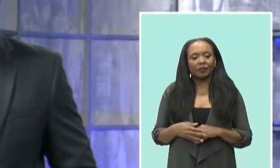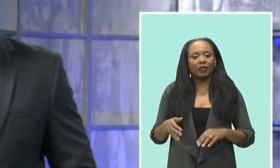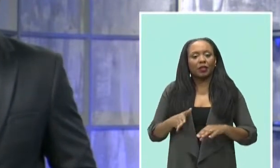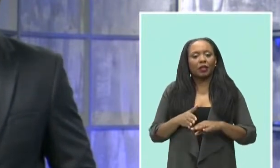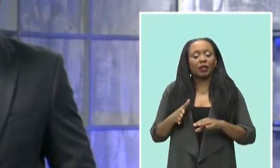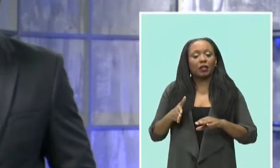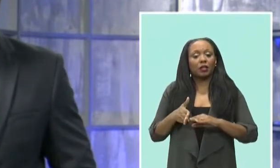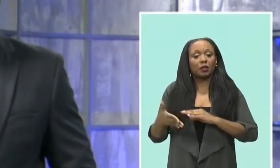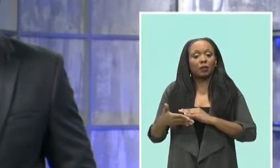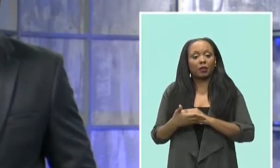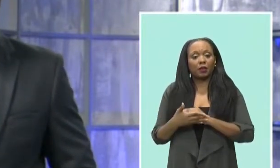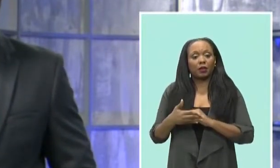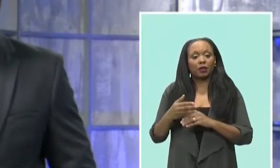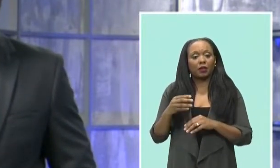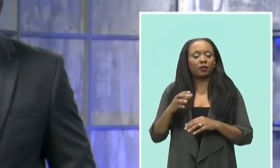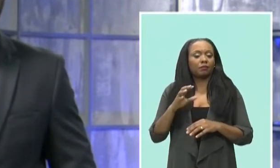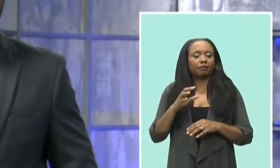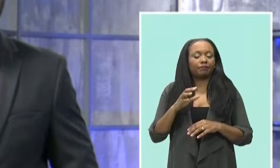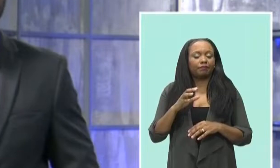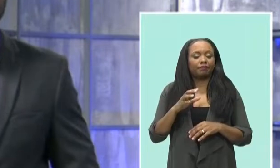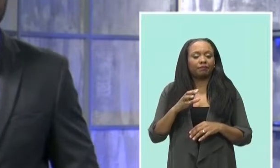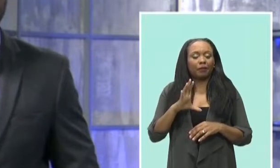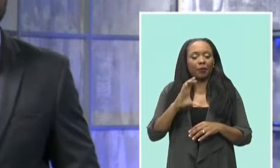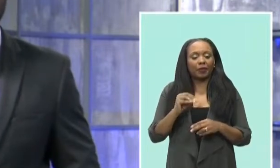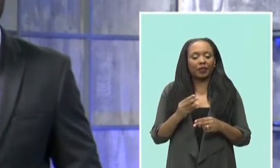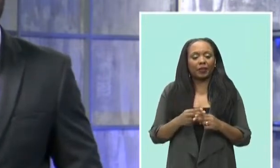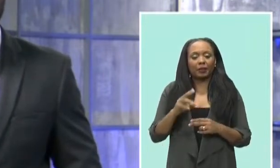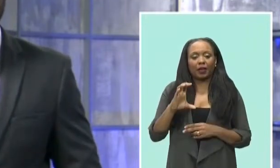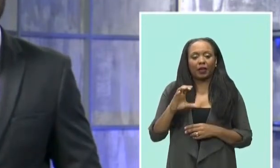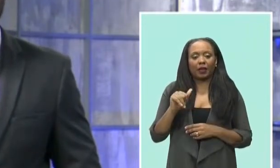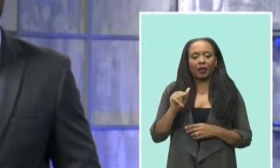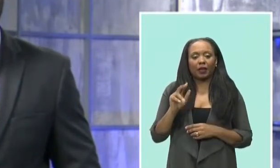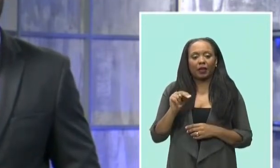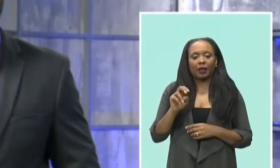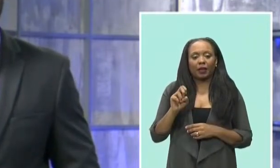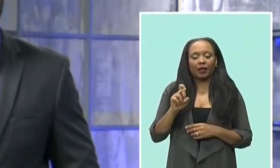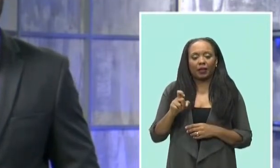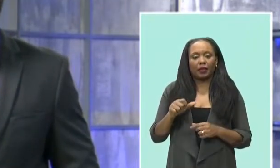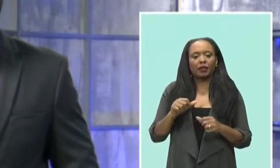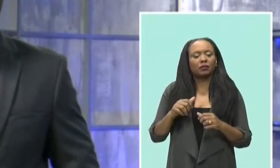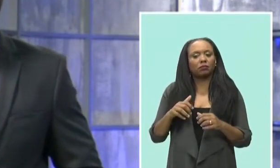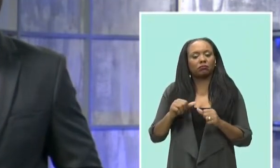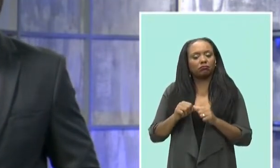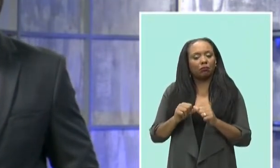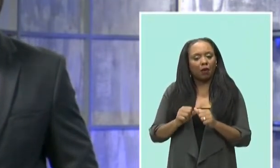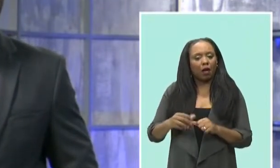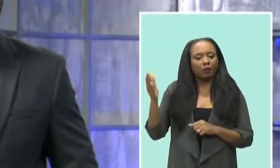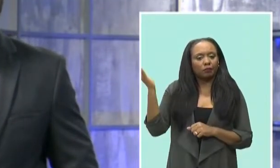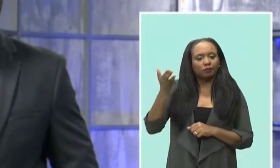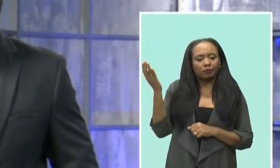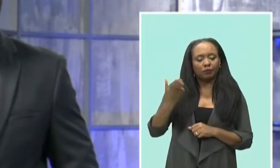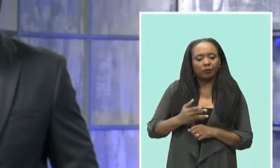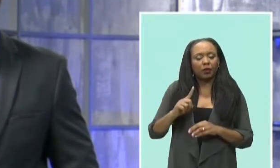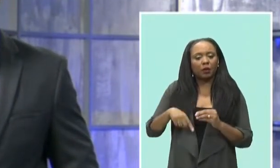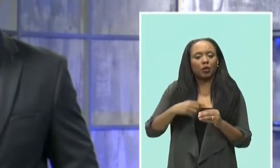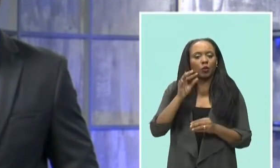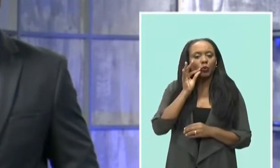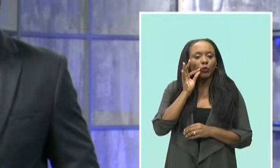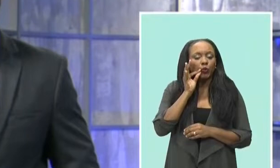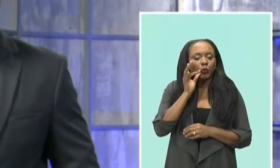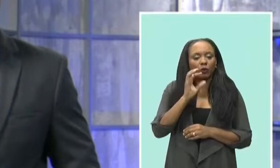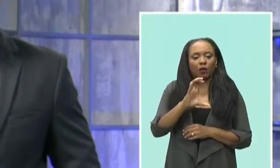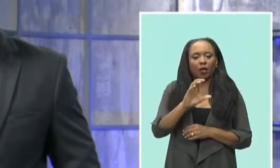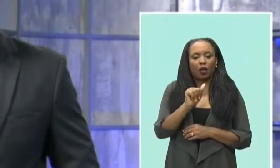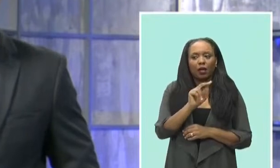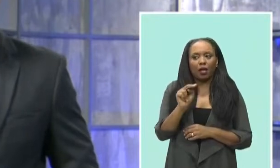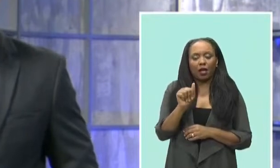been continuing its series of cannabis investment seminars. The latest was held at the Hyatt Regency Hotel in Trinidad and Tobago